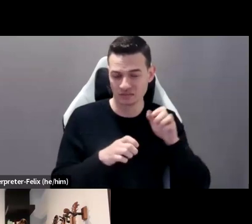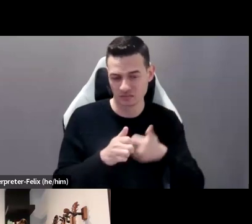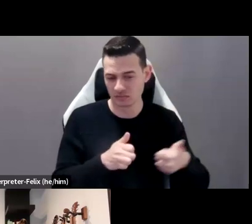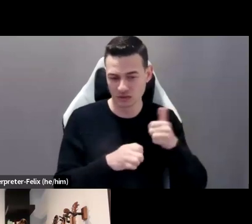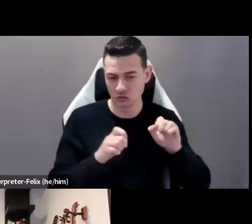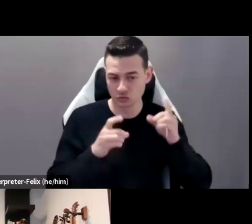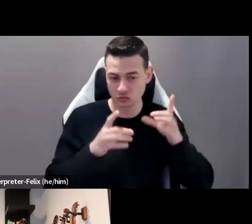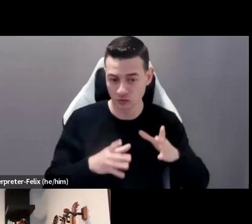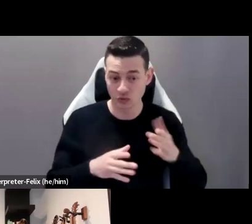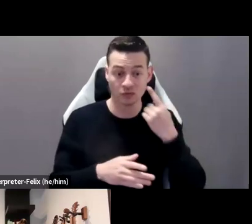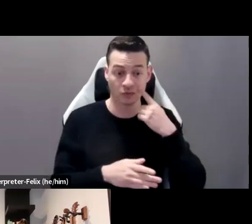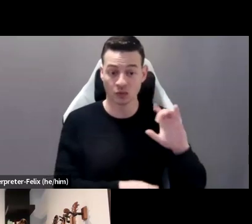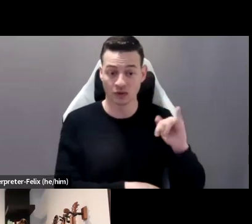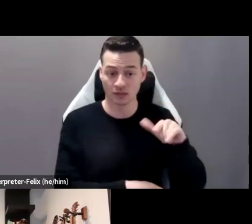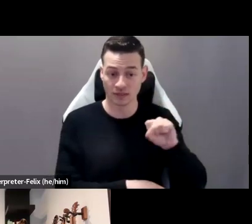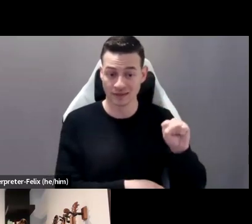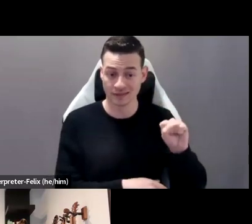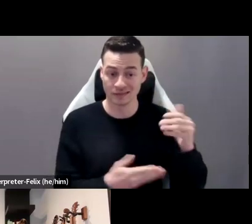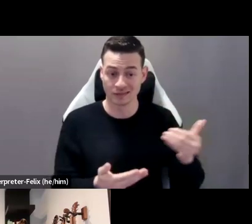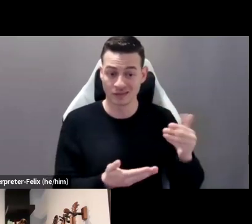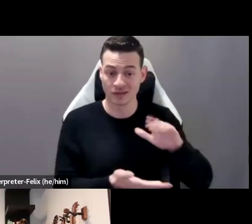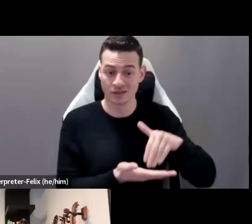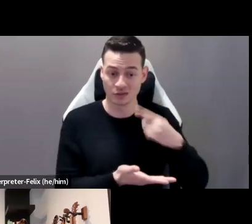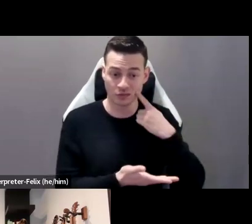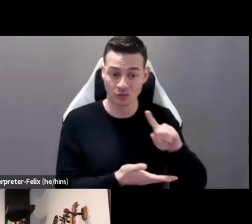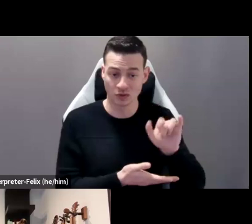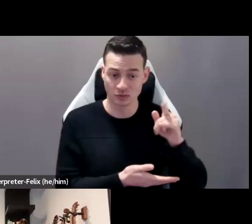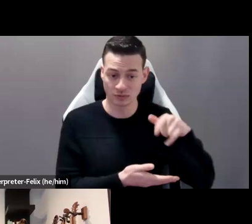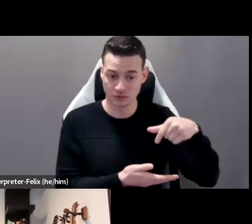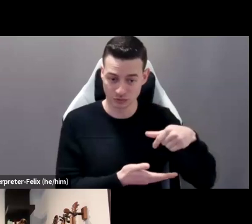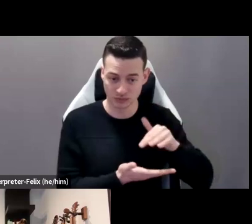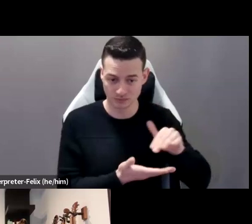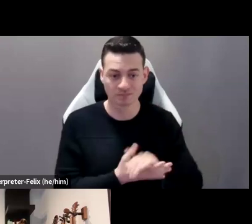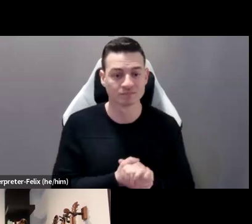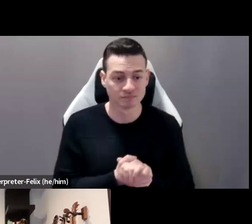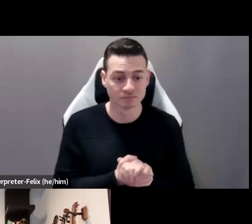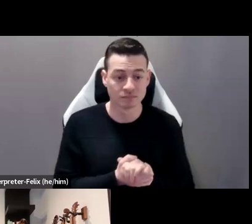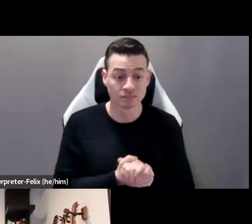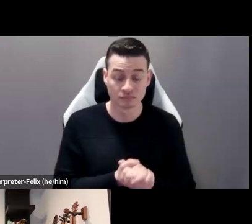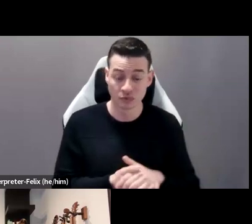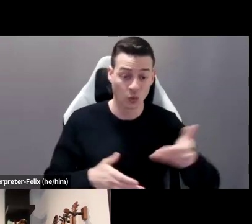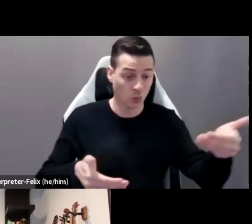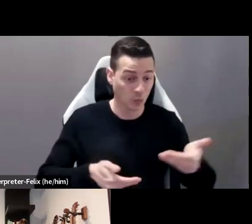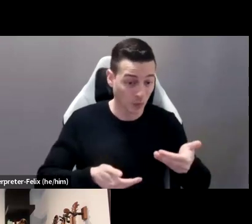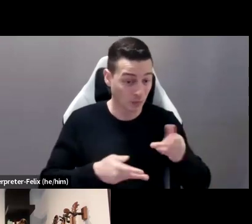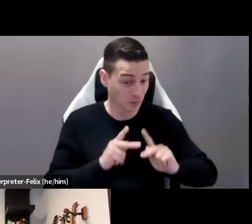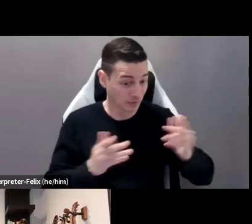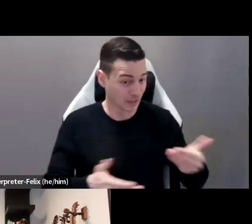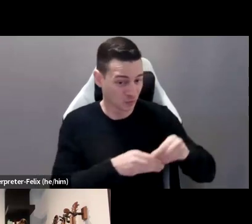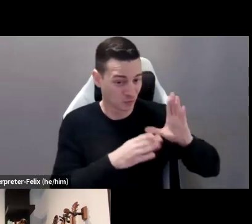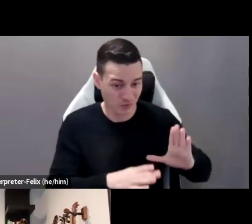and also online. CLAGS is committed to free and